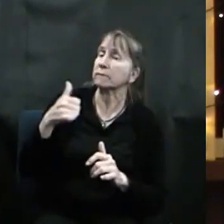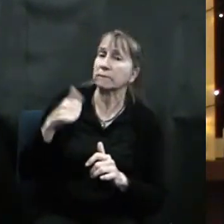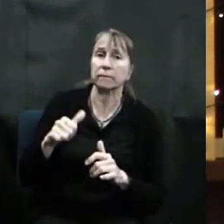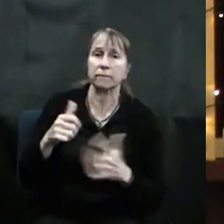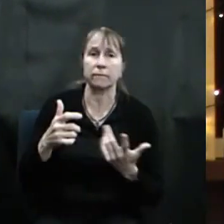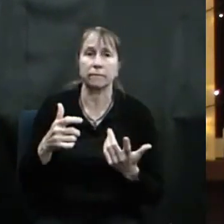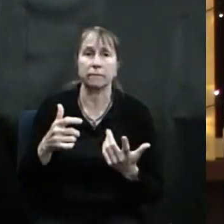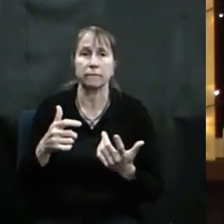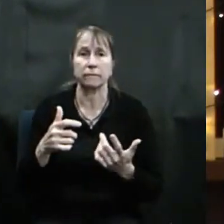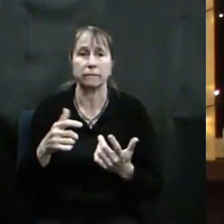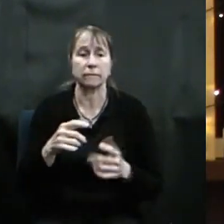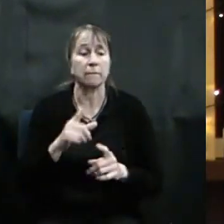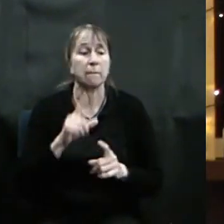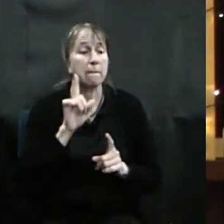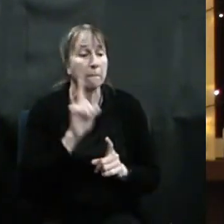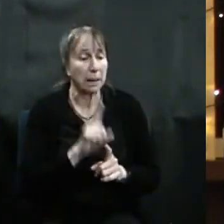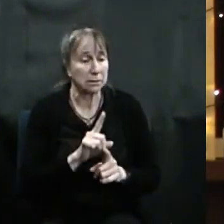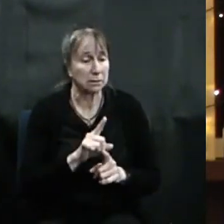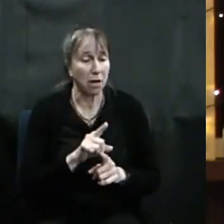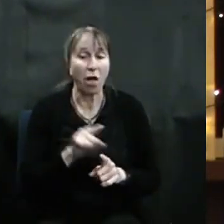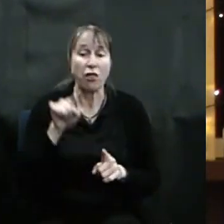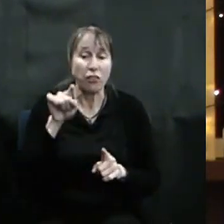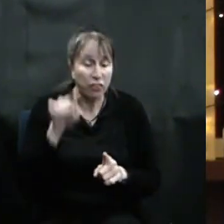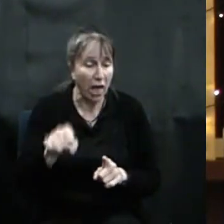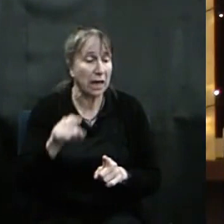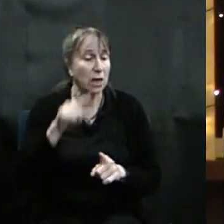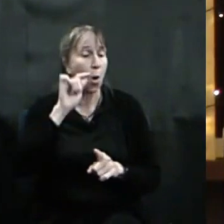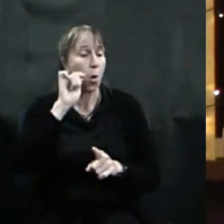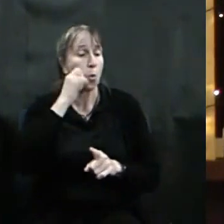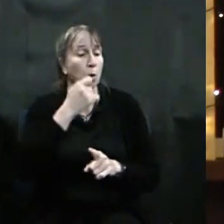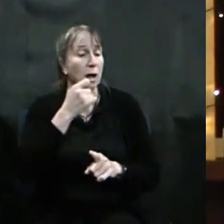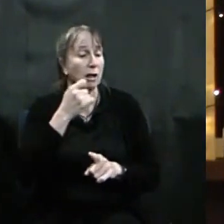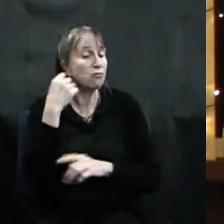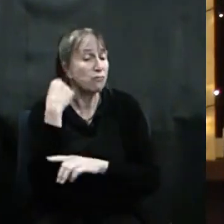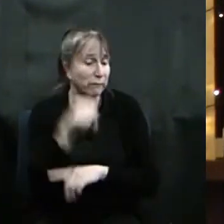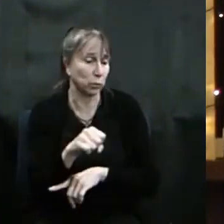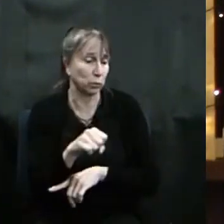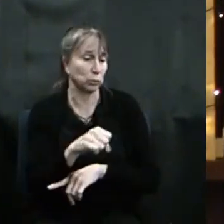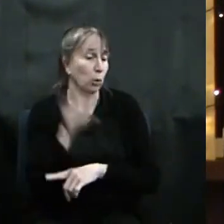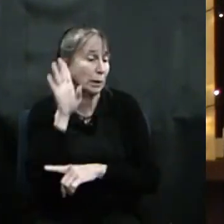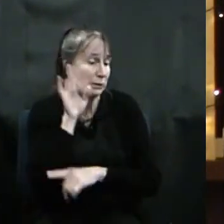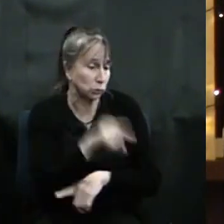for they are a rebellious house, they will know that a prophet has been among them.